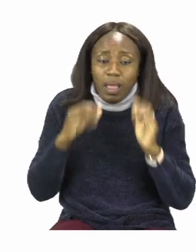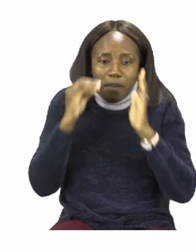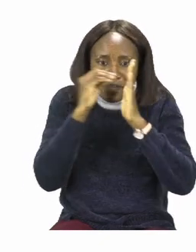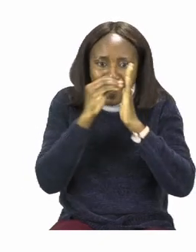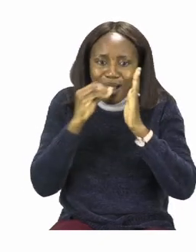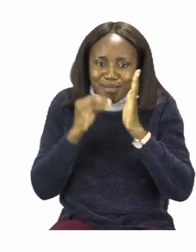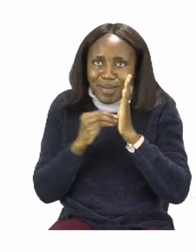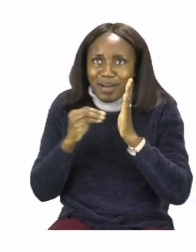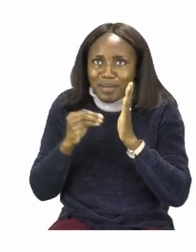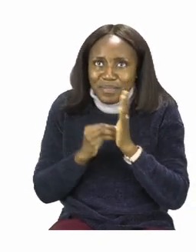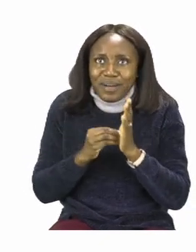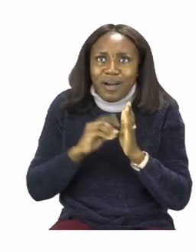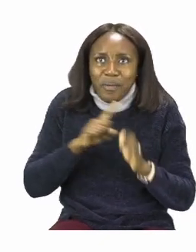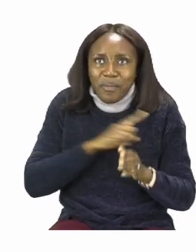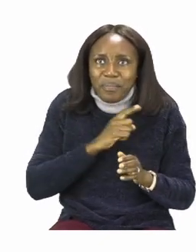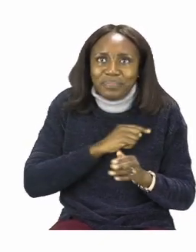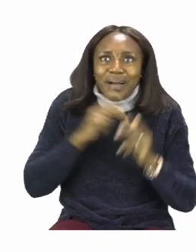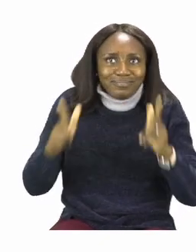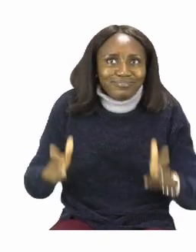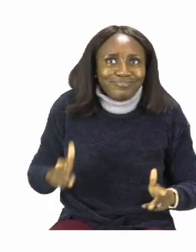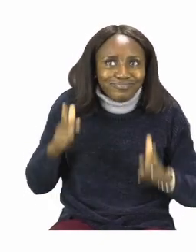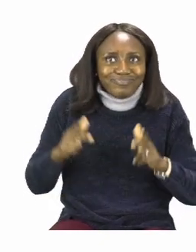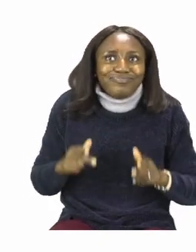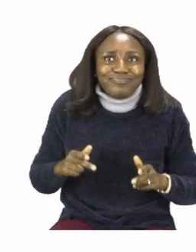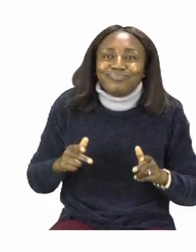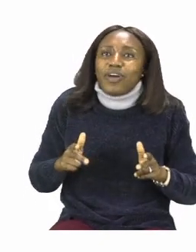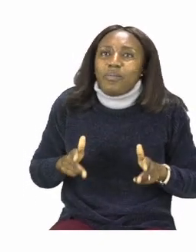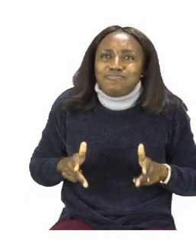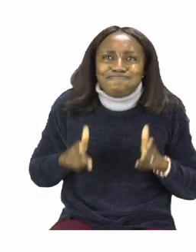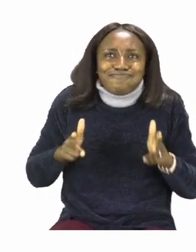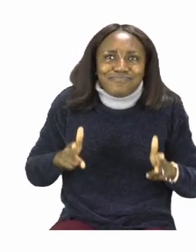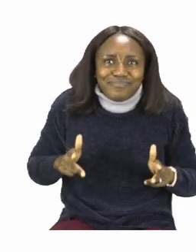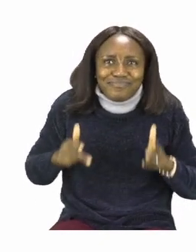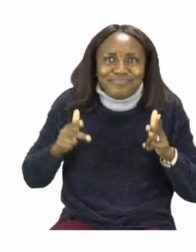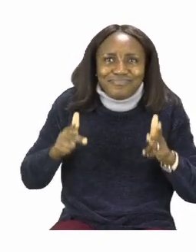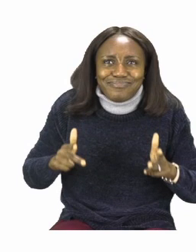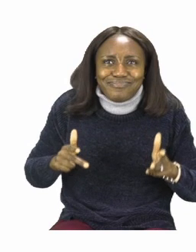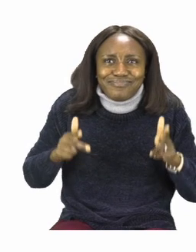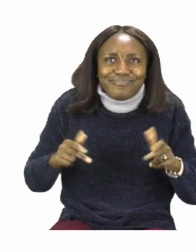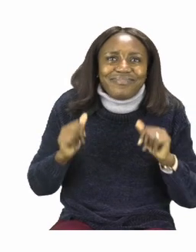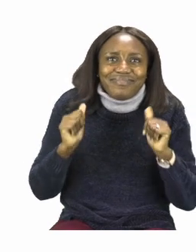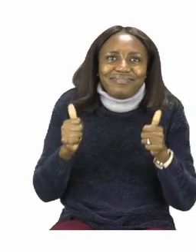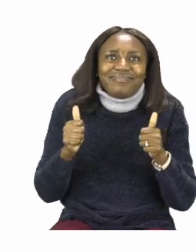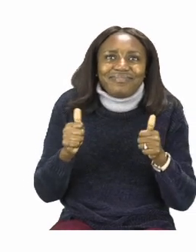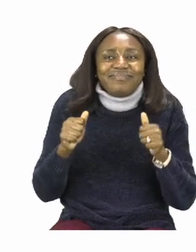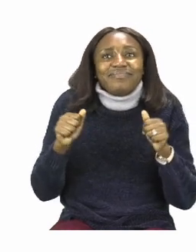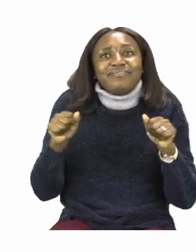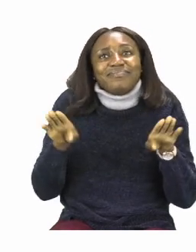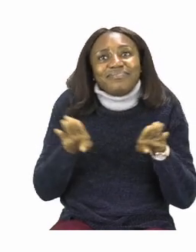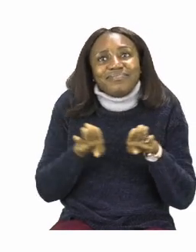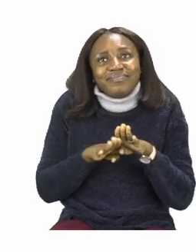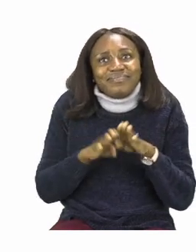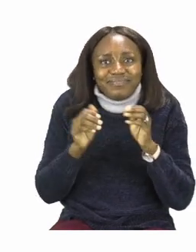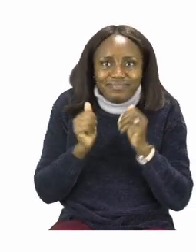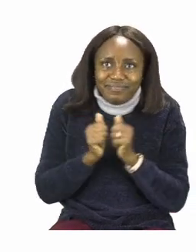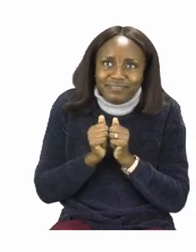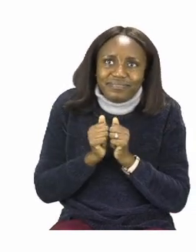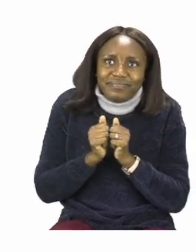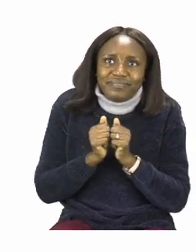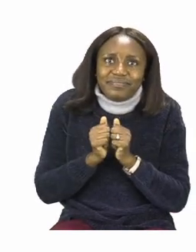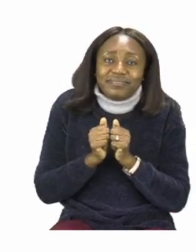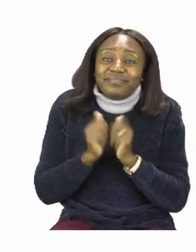to start where it says 2 in the box. Now, I want us to do this together. So, grab